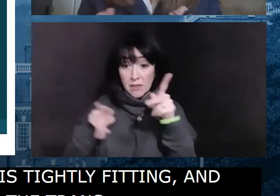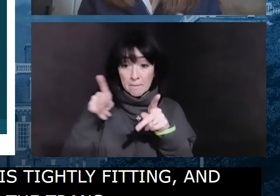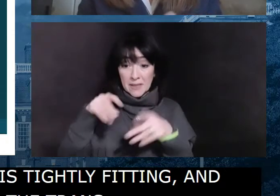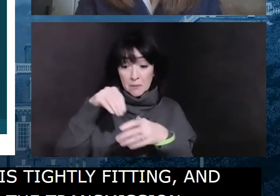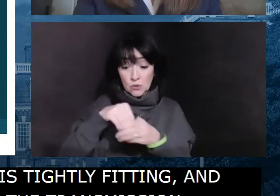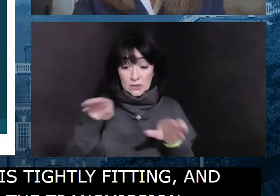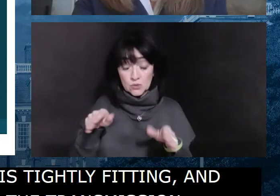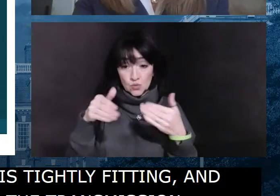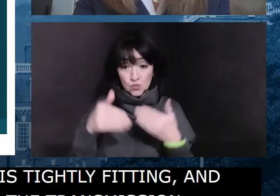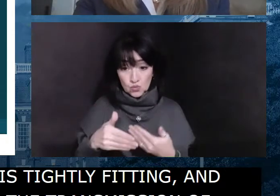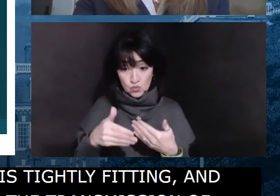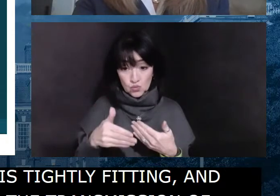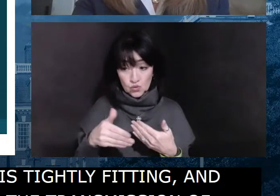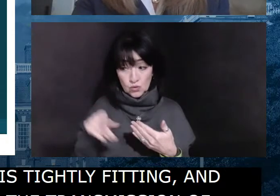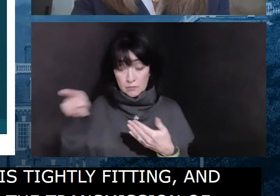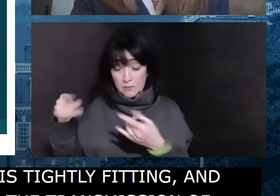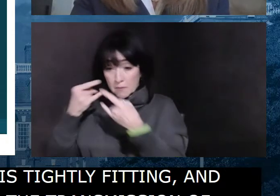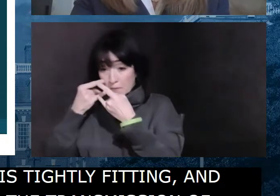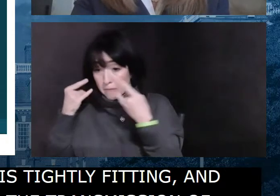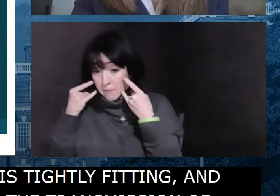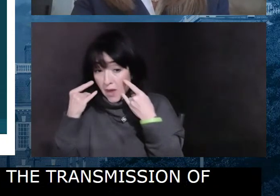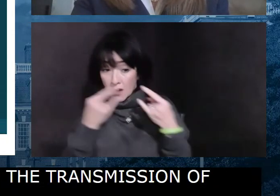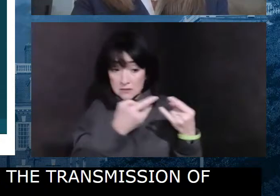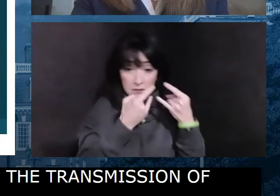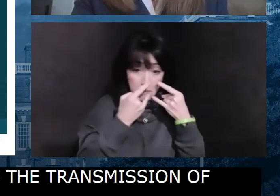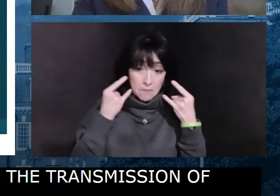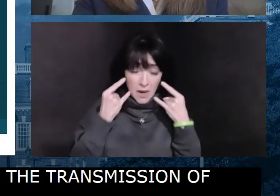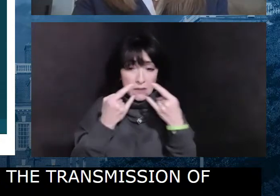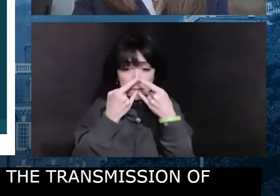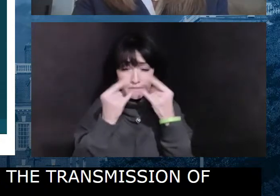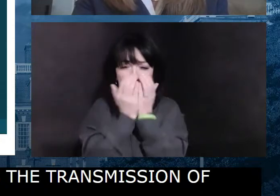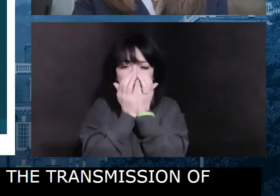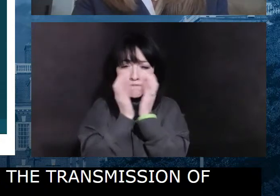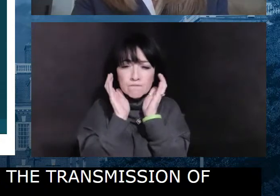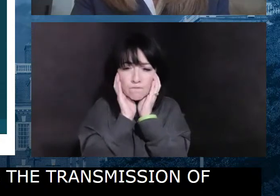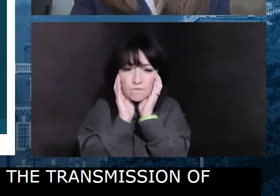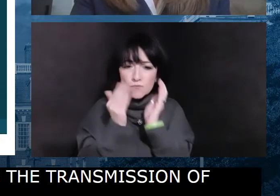And really the key point of this is that